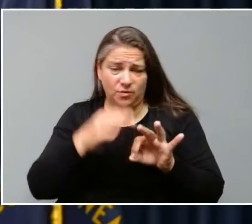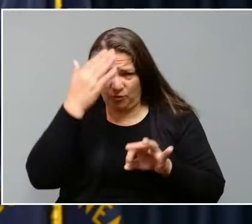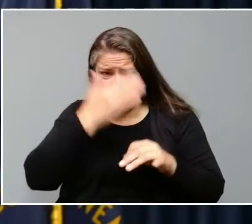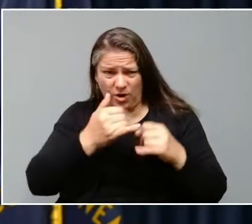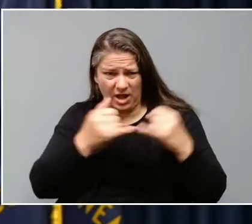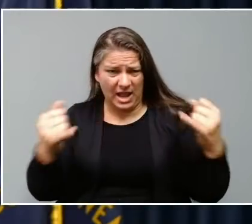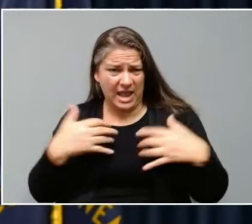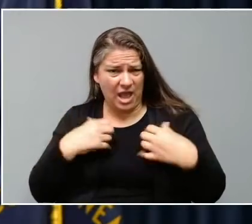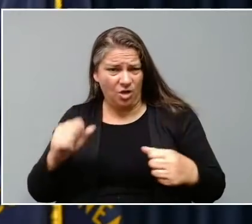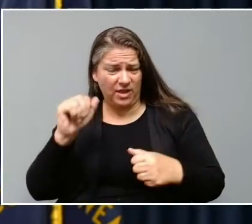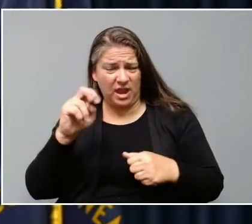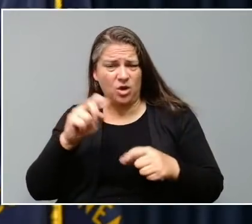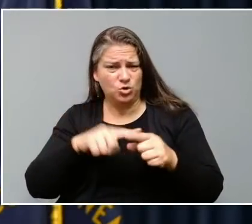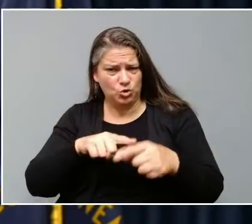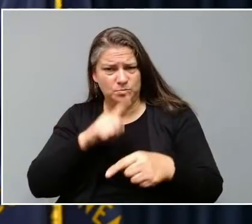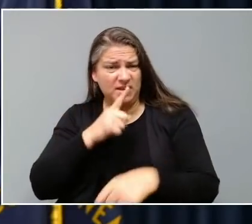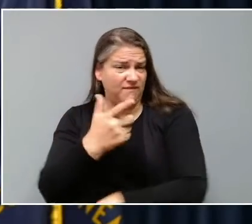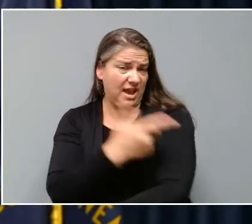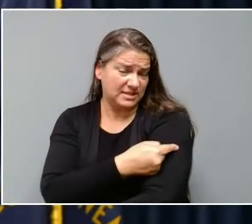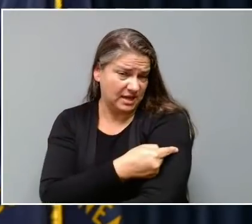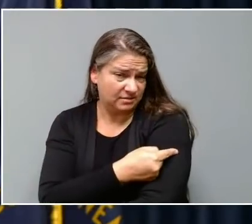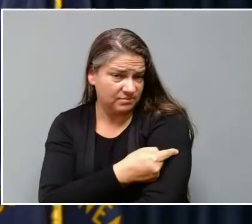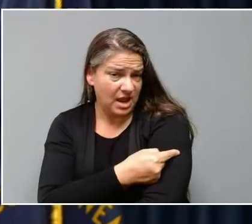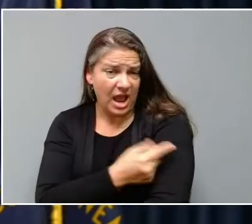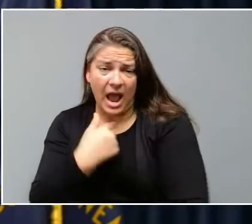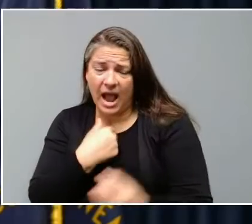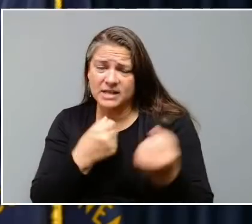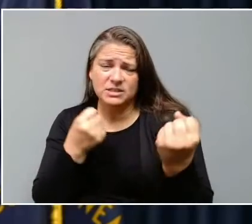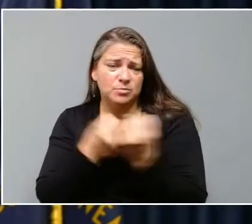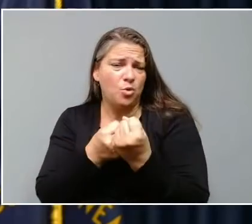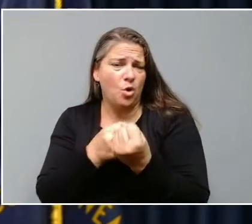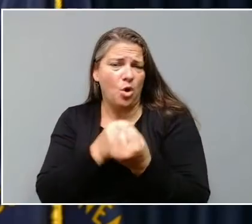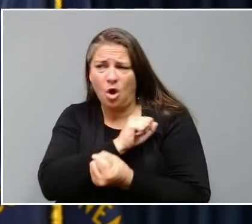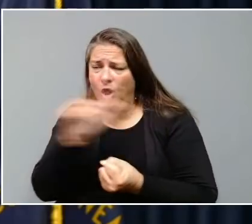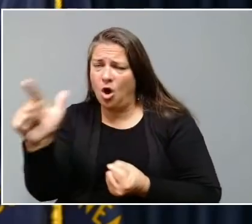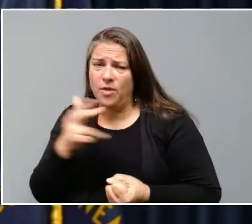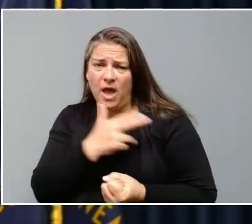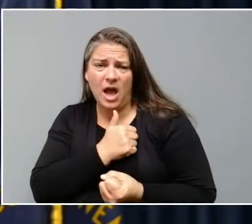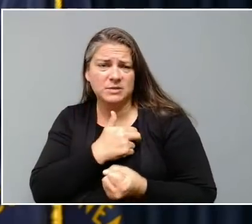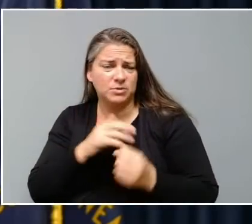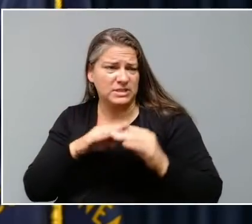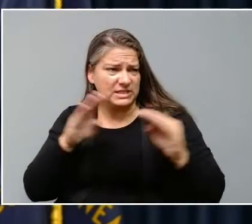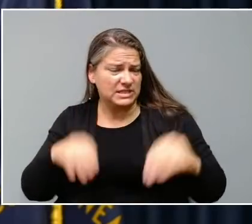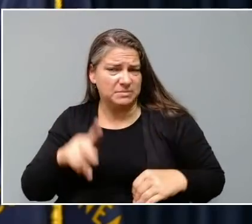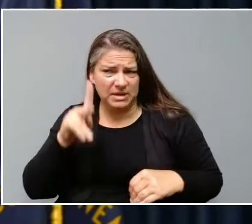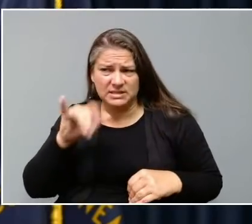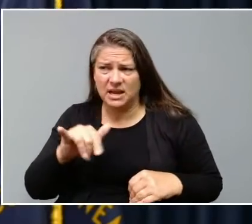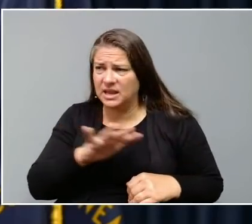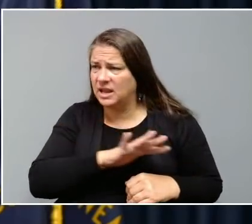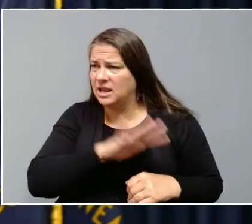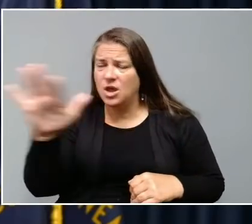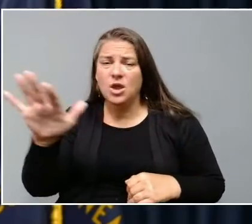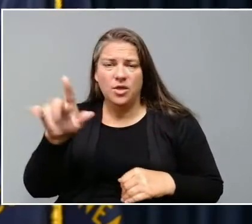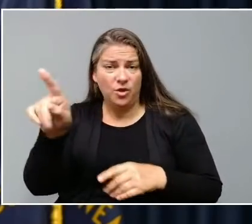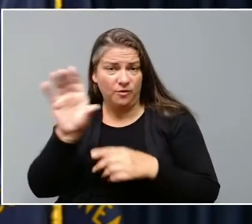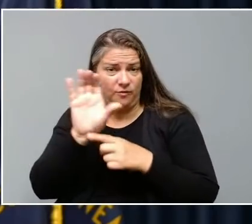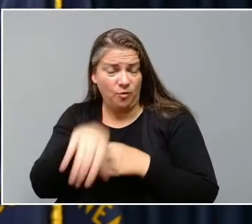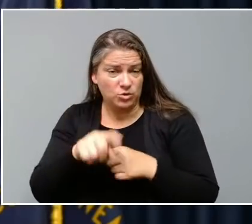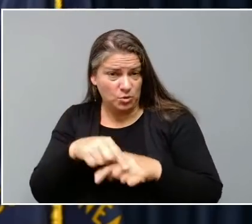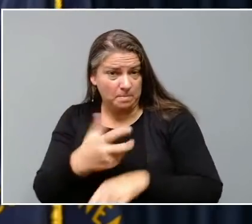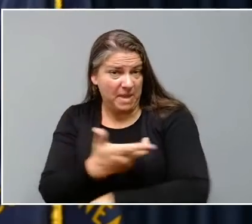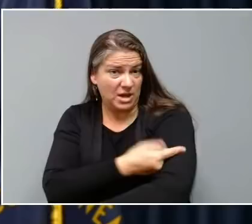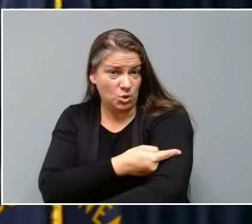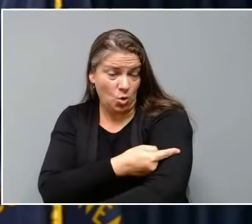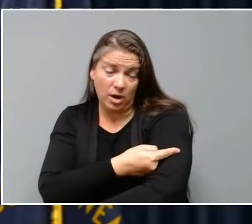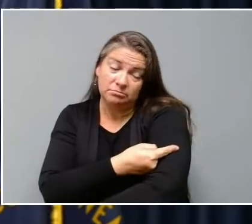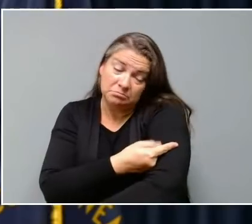to be vaccinated, and I support all the major hospital systems in Kentucky that are making it mandatory. We'll deal with what